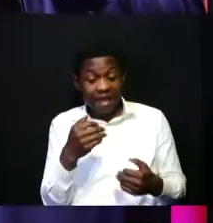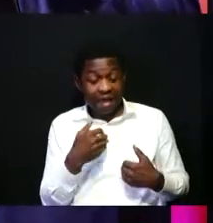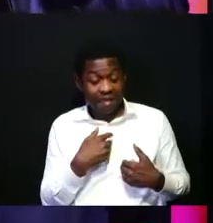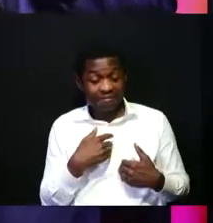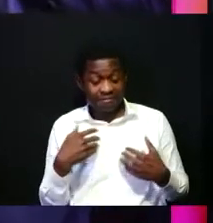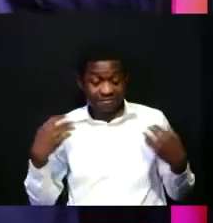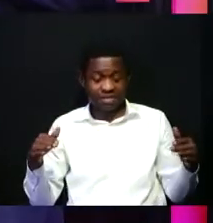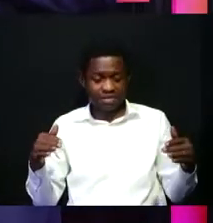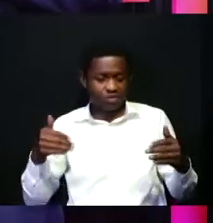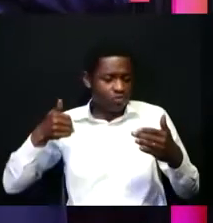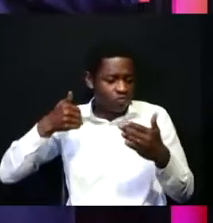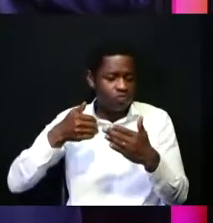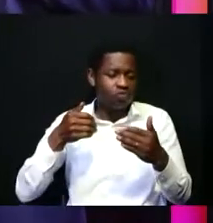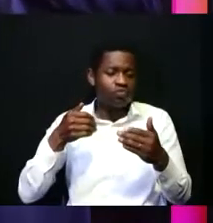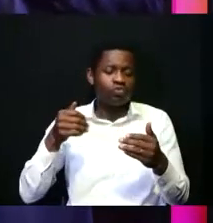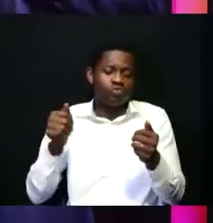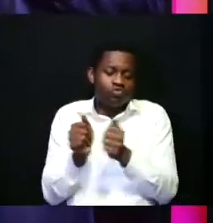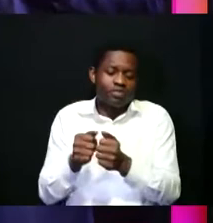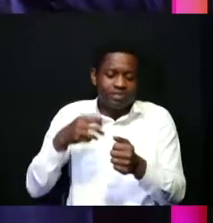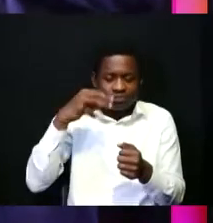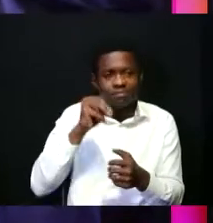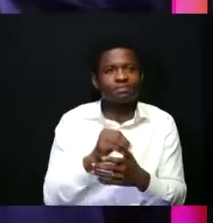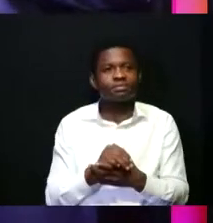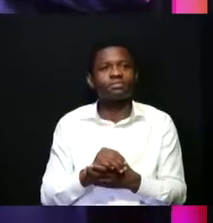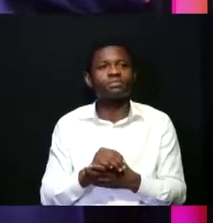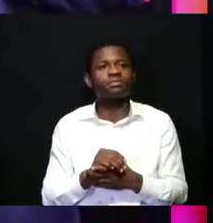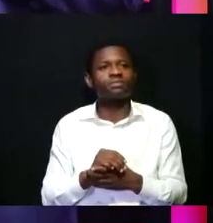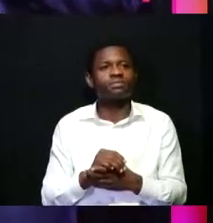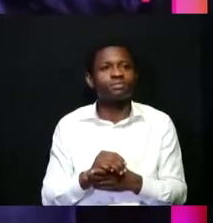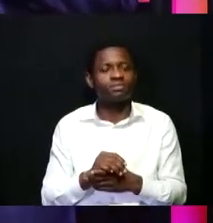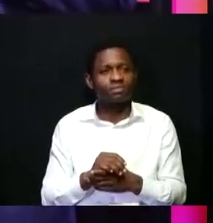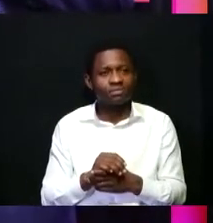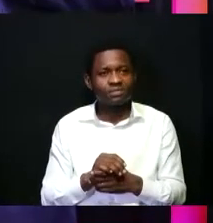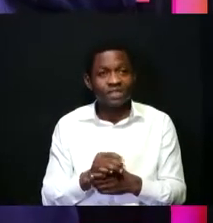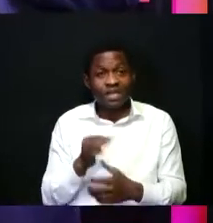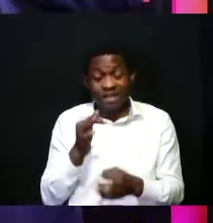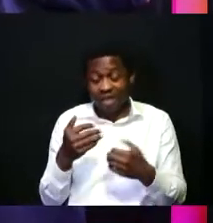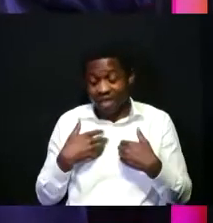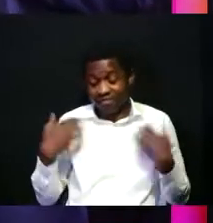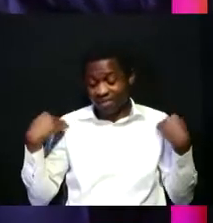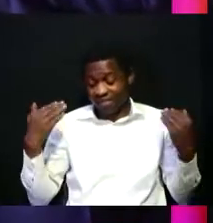their side, NLT will say that if there is an angel to intercede for them,